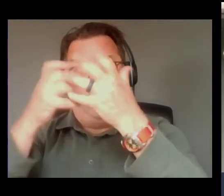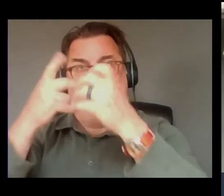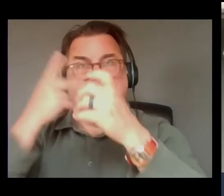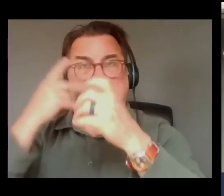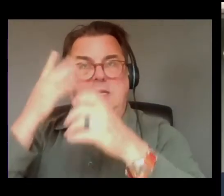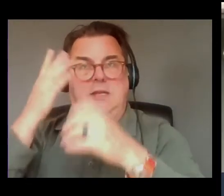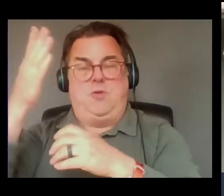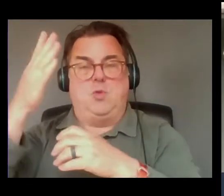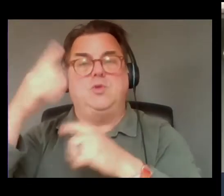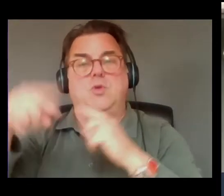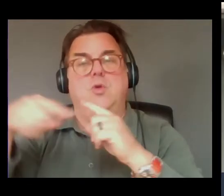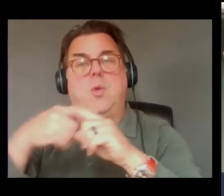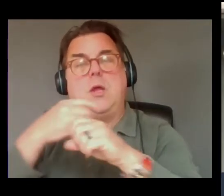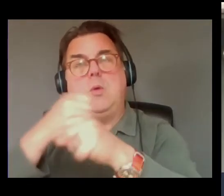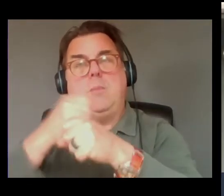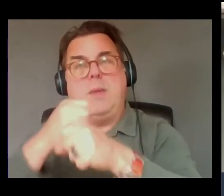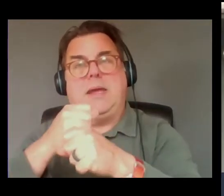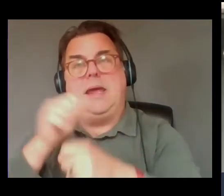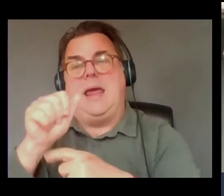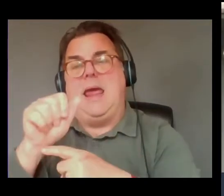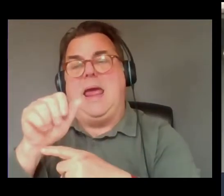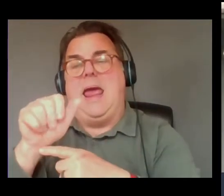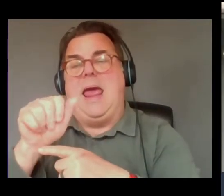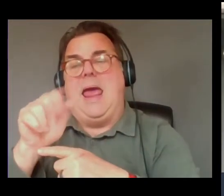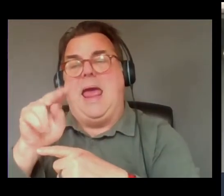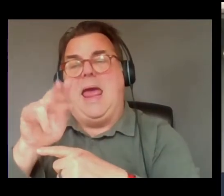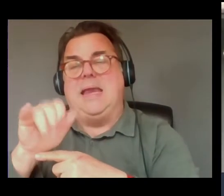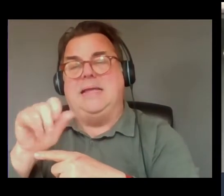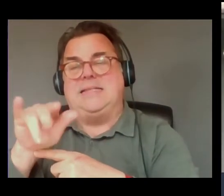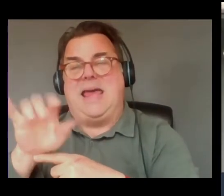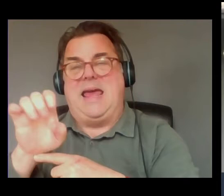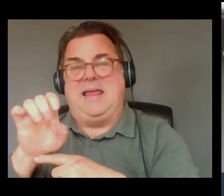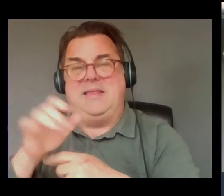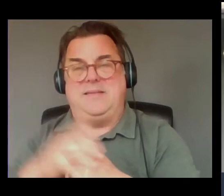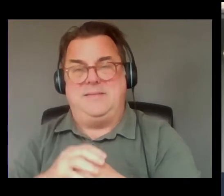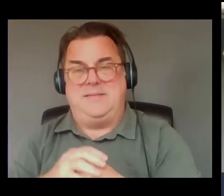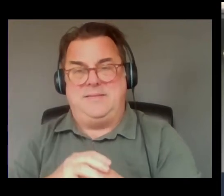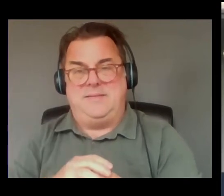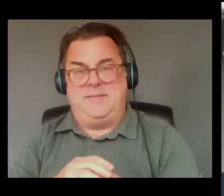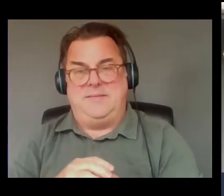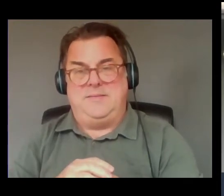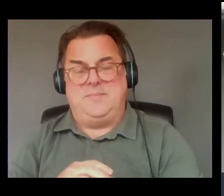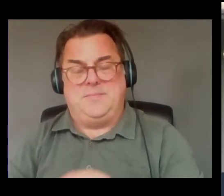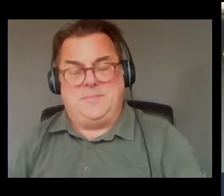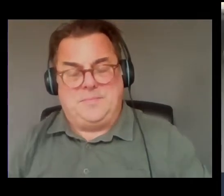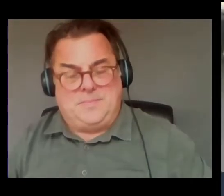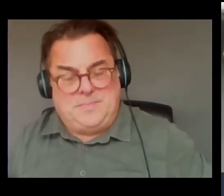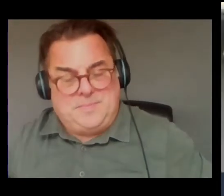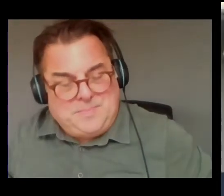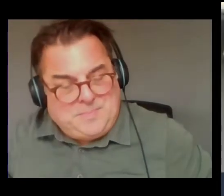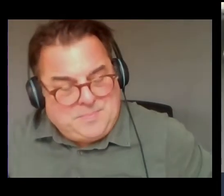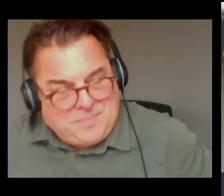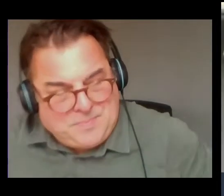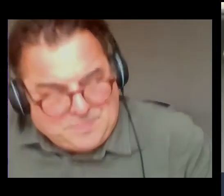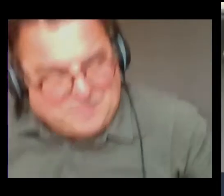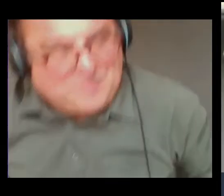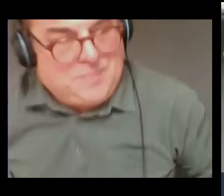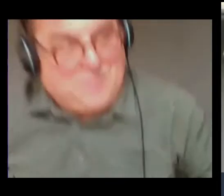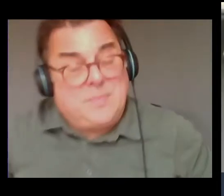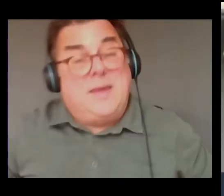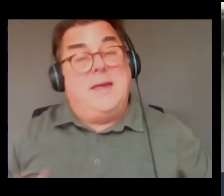were building Anyscale. Yeah, I think the frustration is